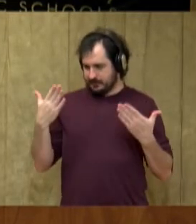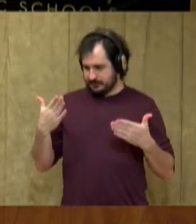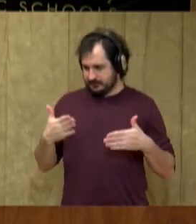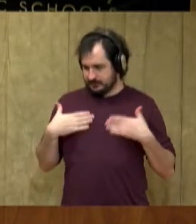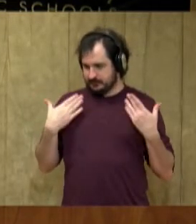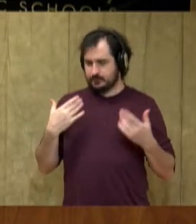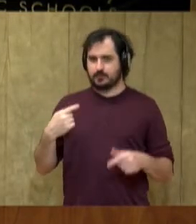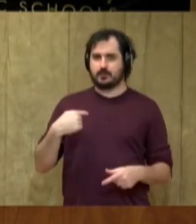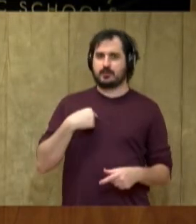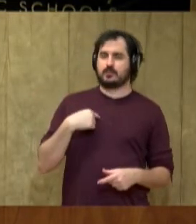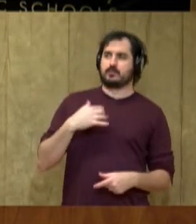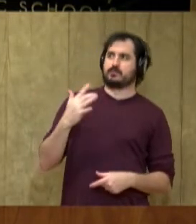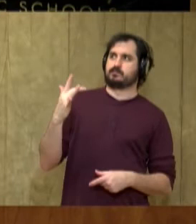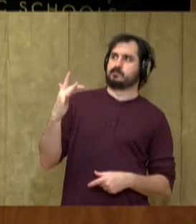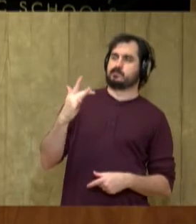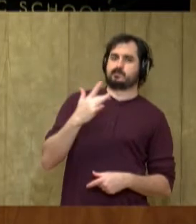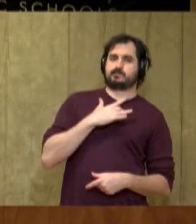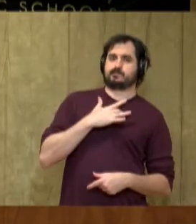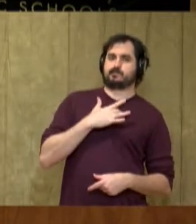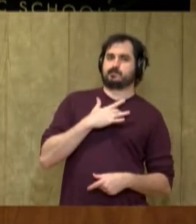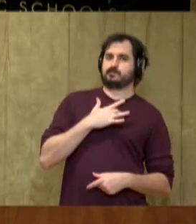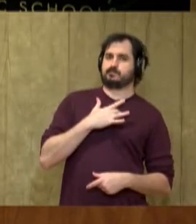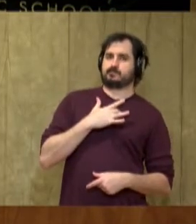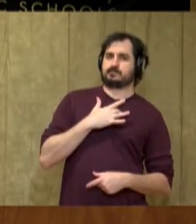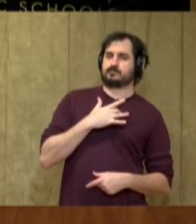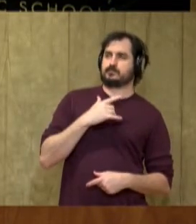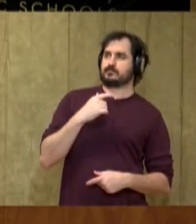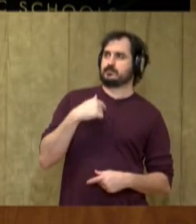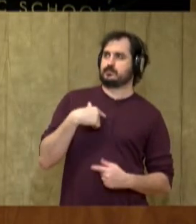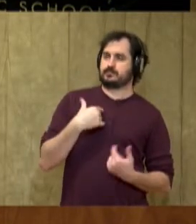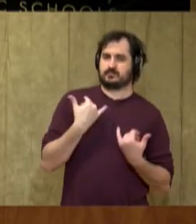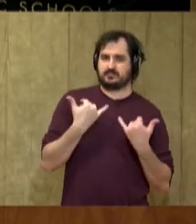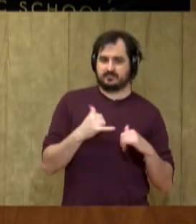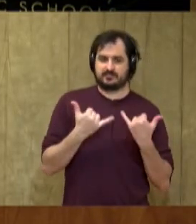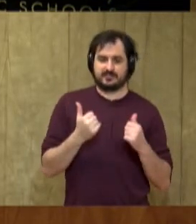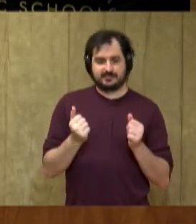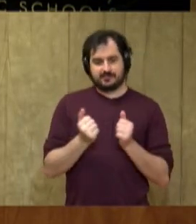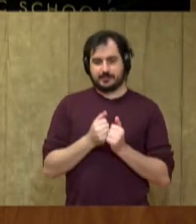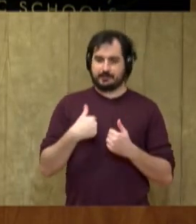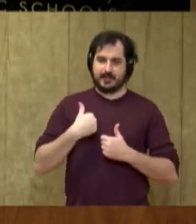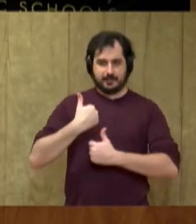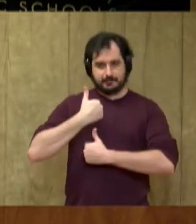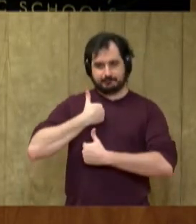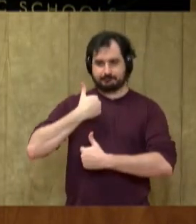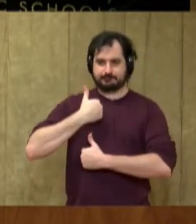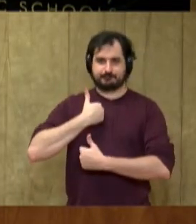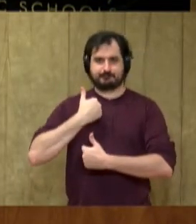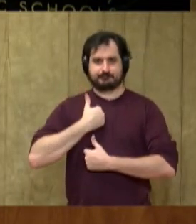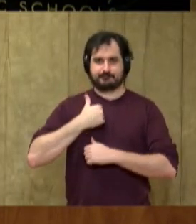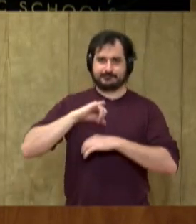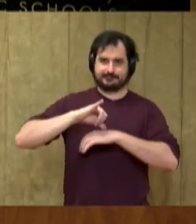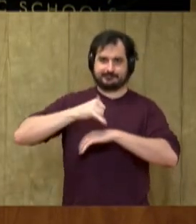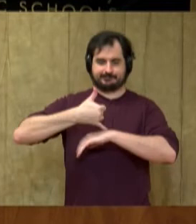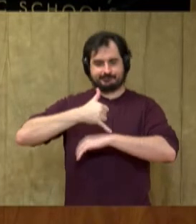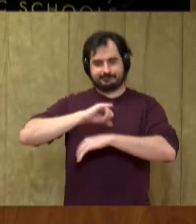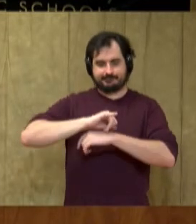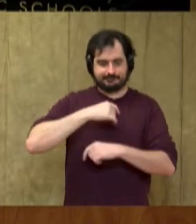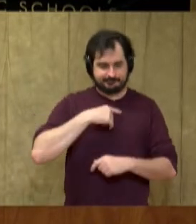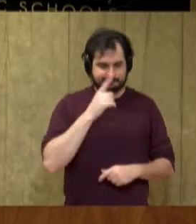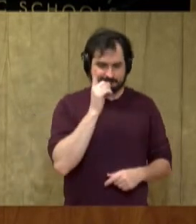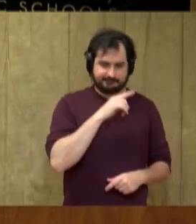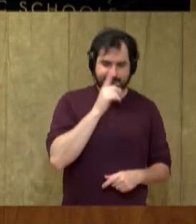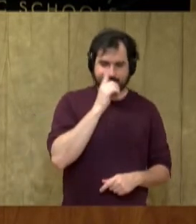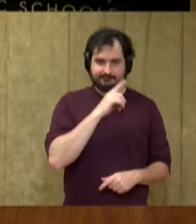Being a young boy during the time, I would often play with my shiny militia toys and would pretend that I was fighting with them. It helped